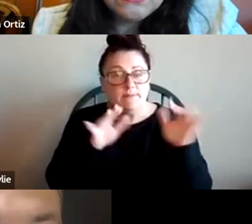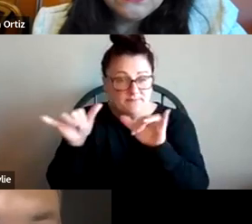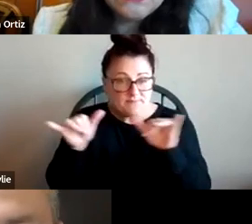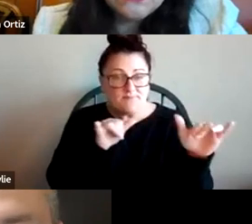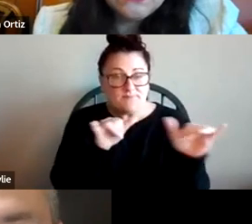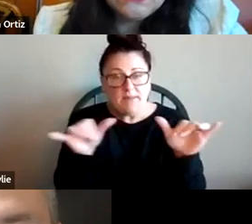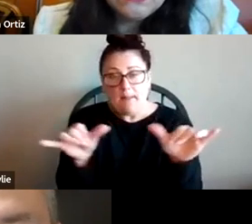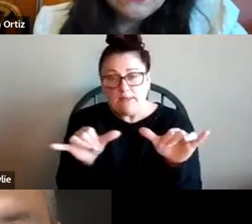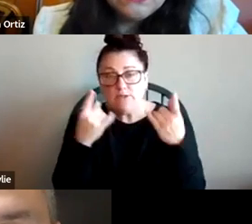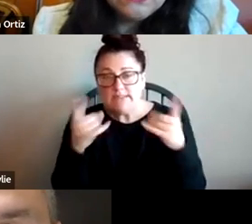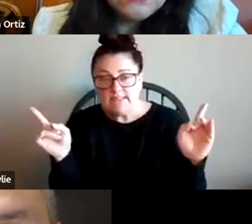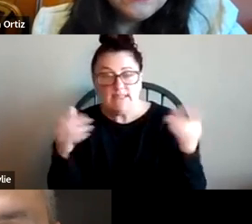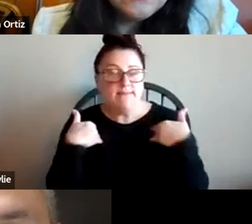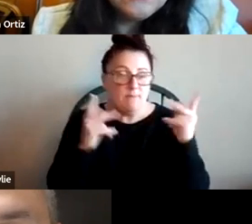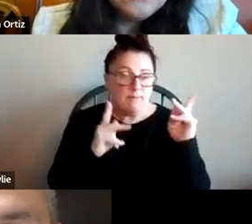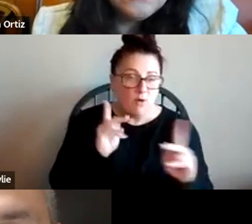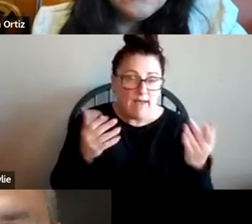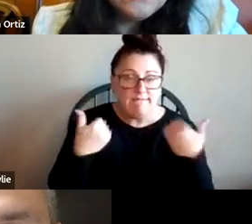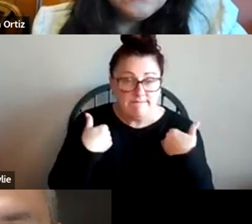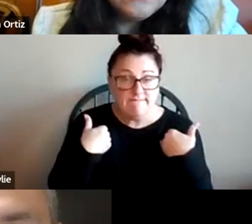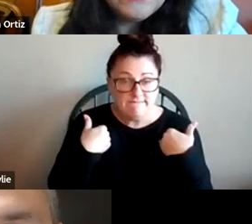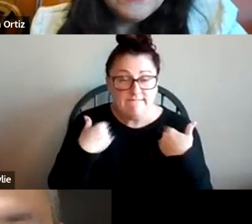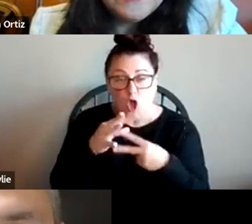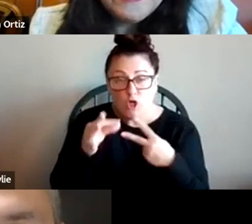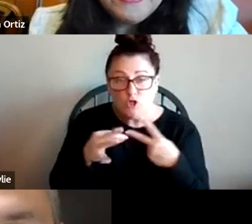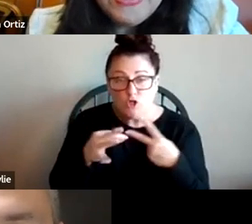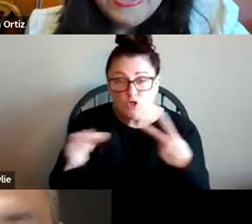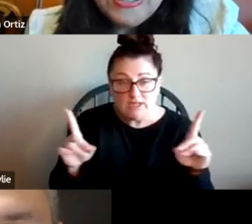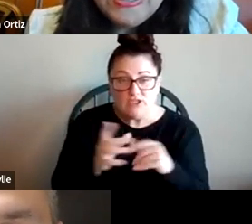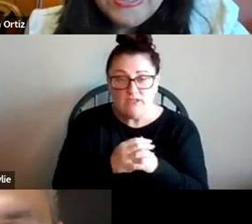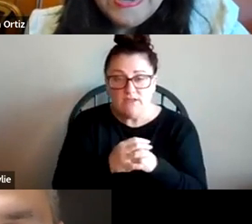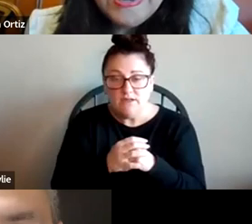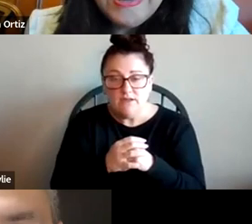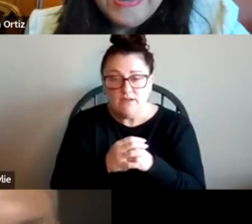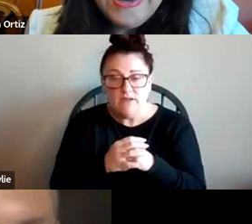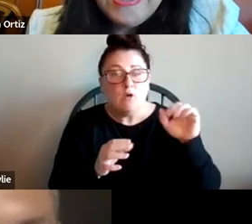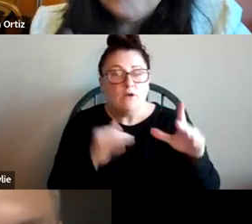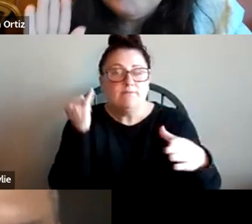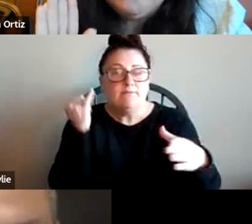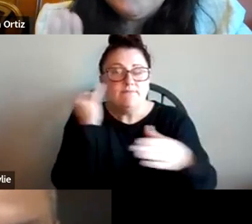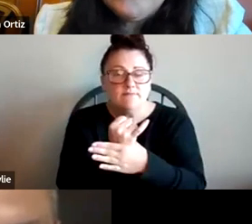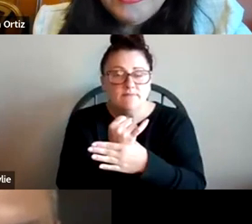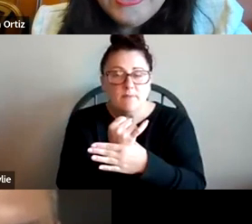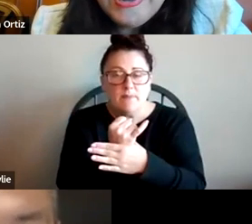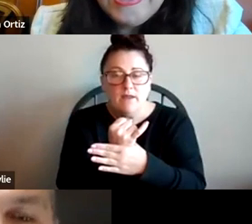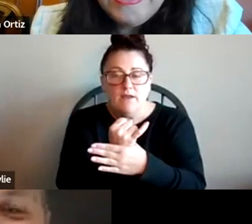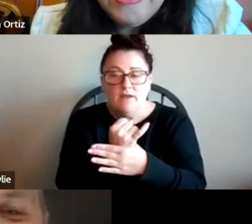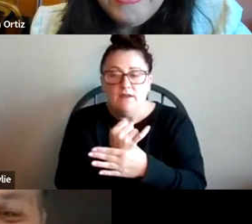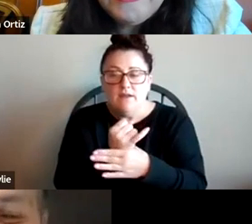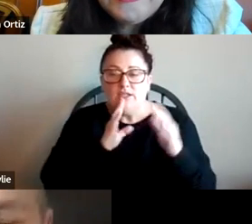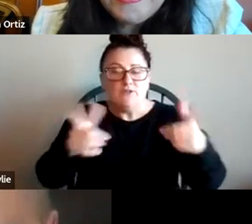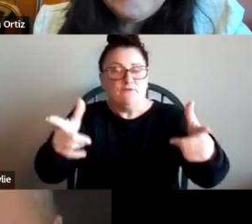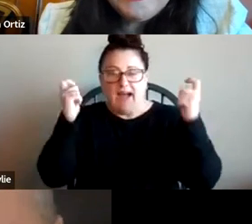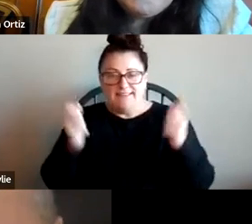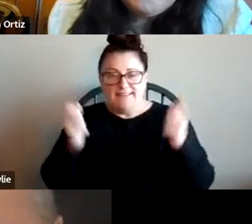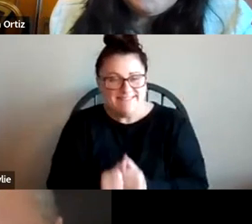help measure the success that young people are having in alternative education, as well Roger, as identify. Sorry, can I ask you to just slow down a little